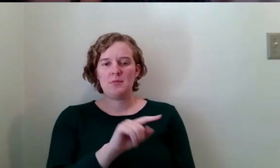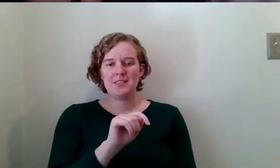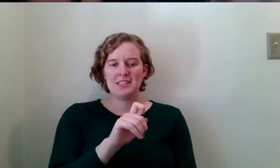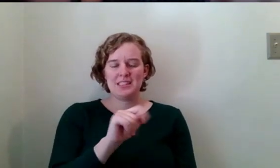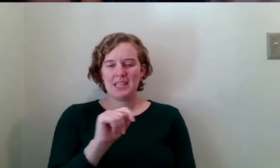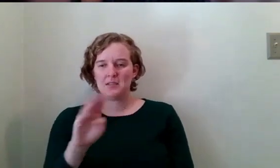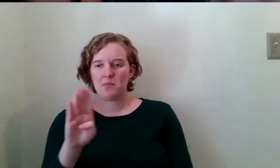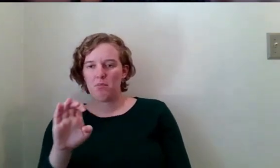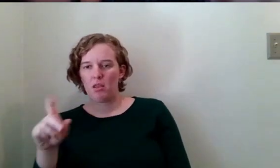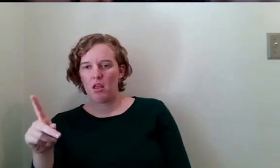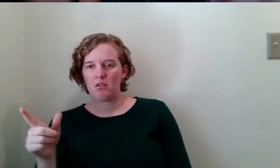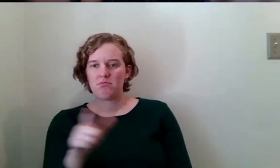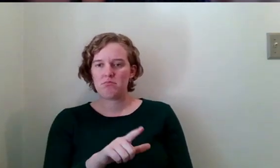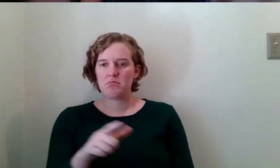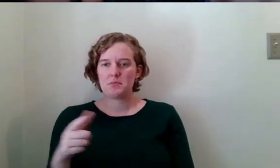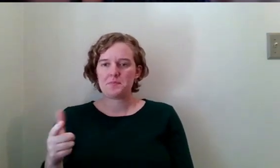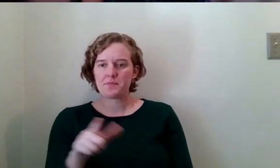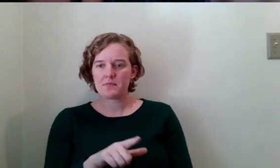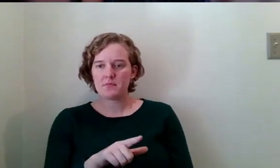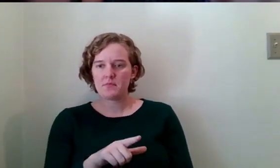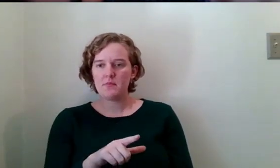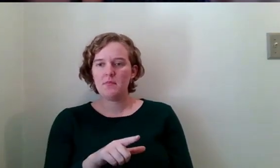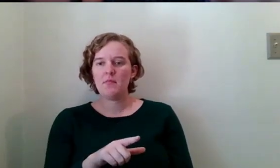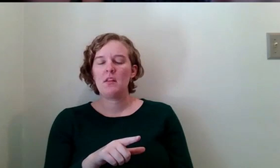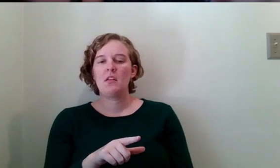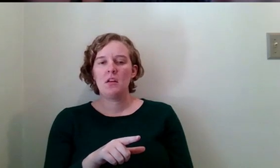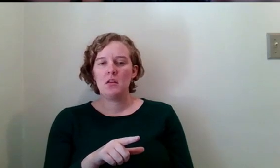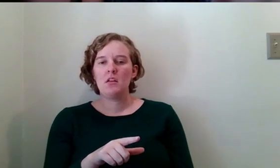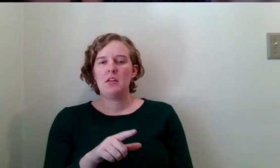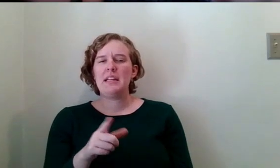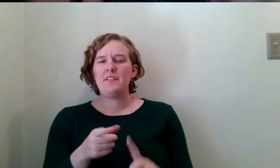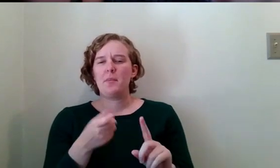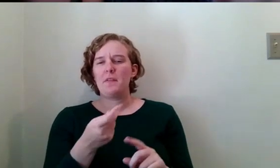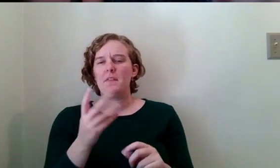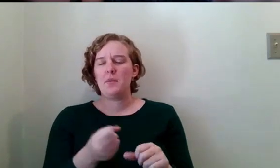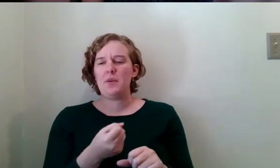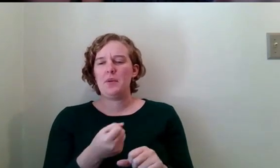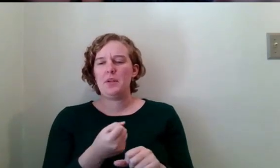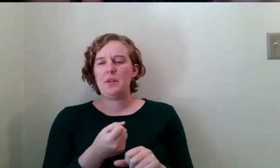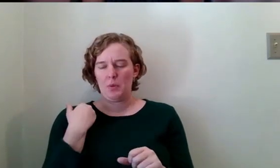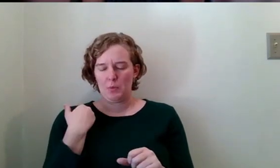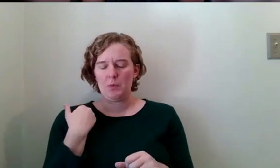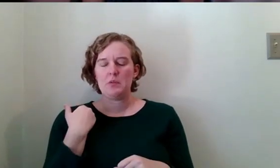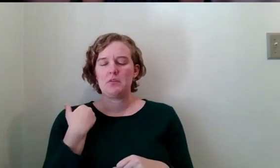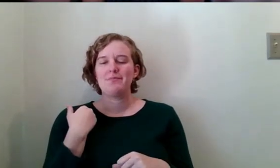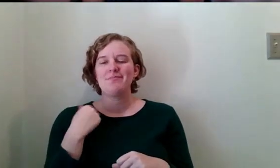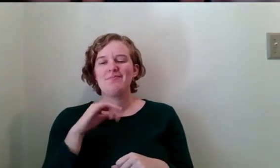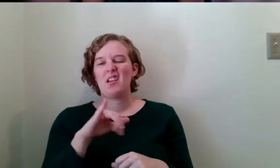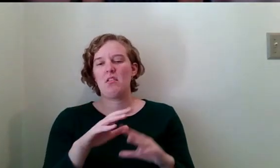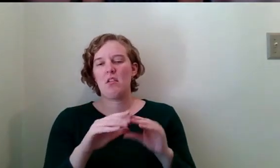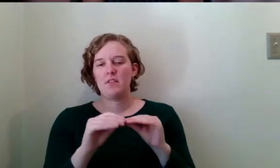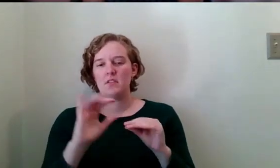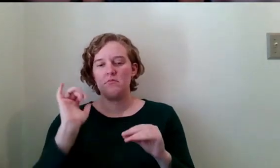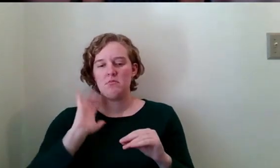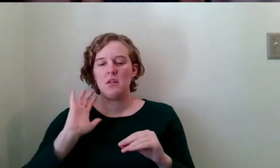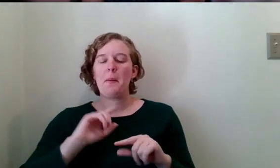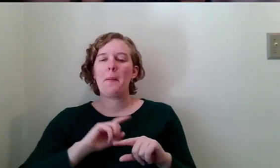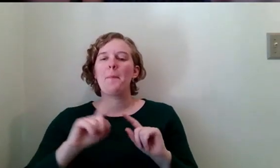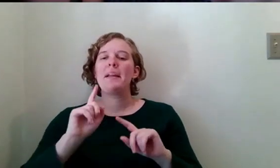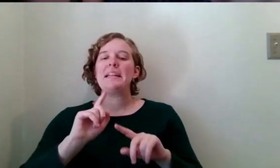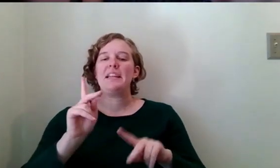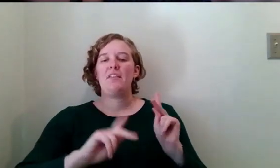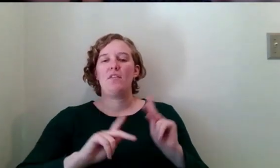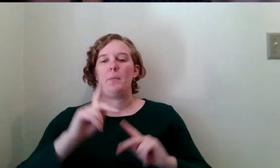and block-based programming languages. It's from a few years ago at the SIGSI conference. And basically what he found is that different people